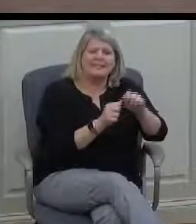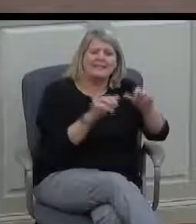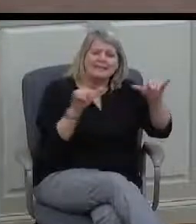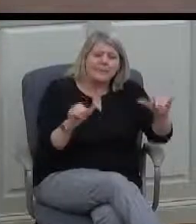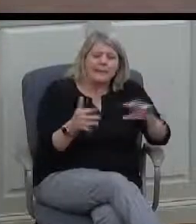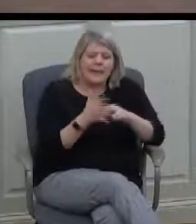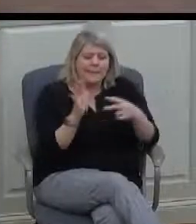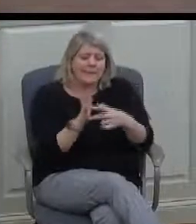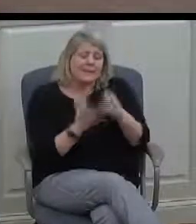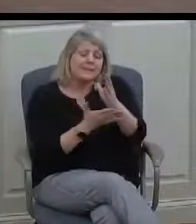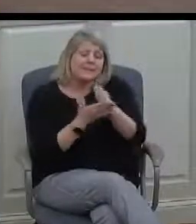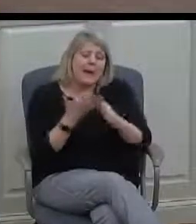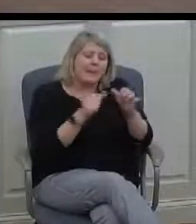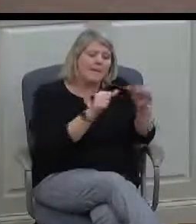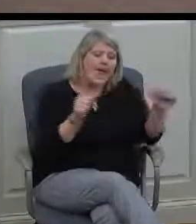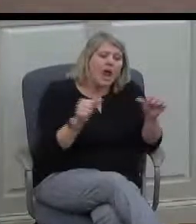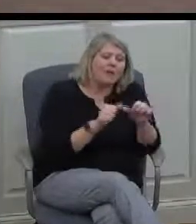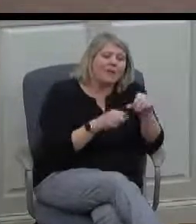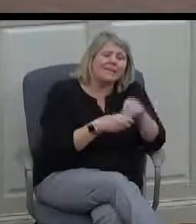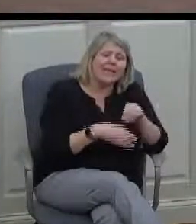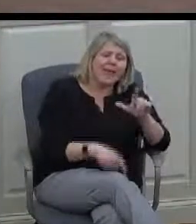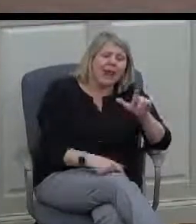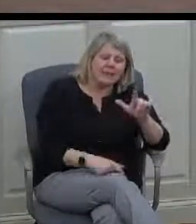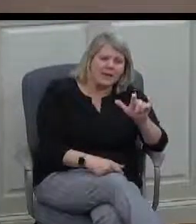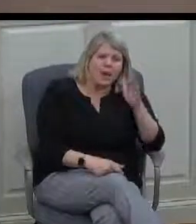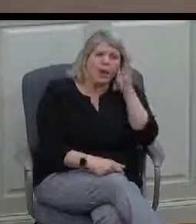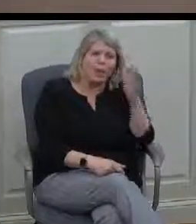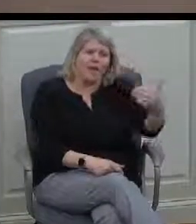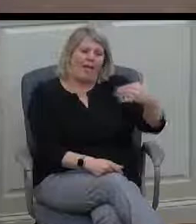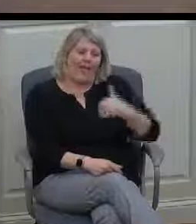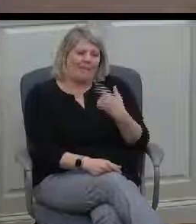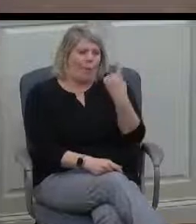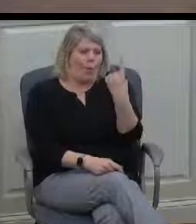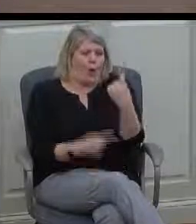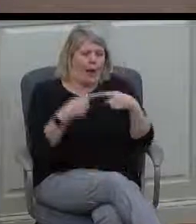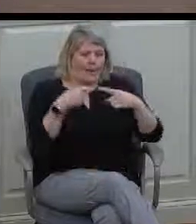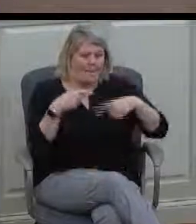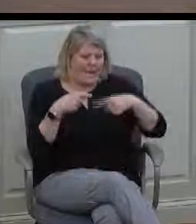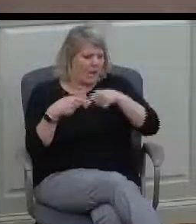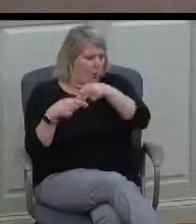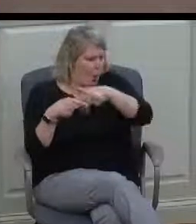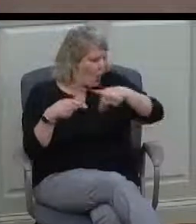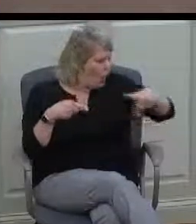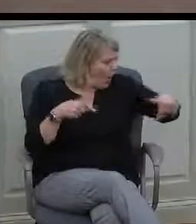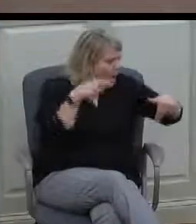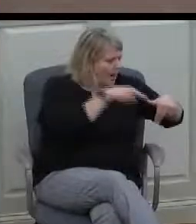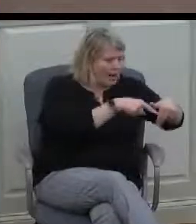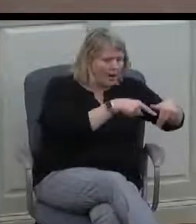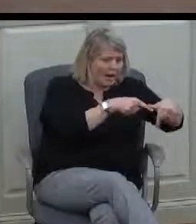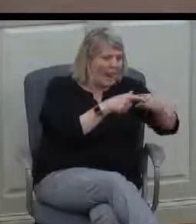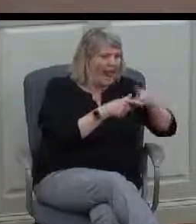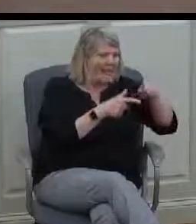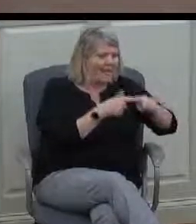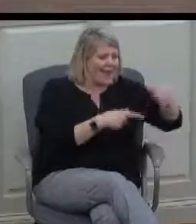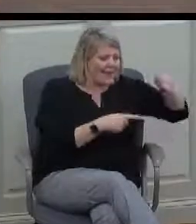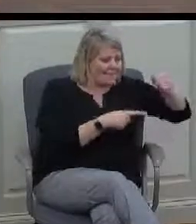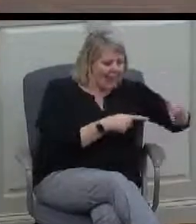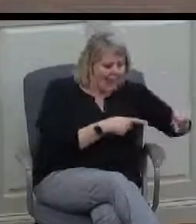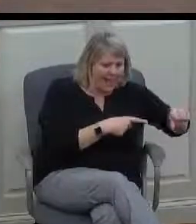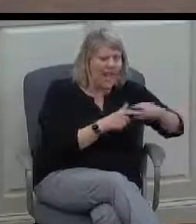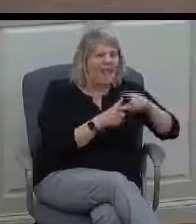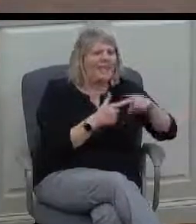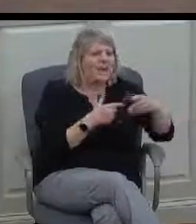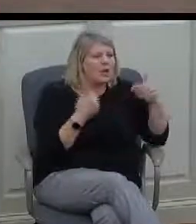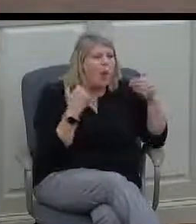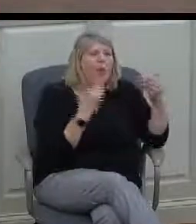Lexington, you'll have a one meter where you've got to walk 5 or 6 places down, pay, and then go on